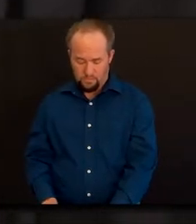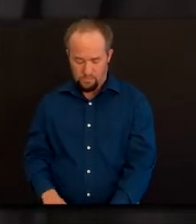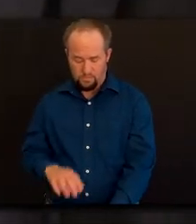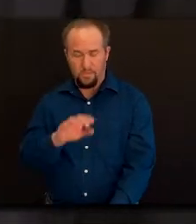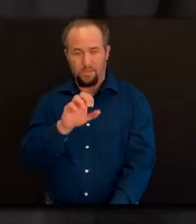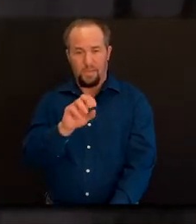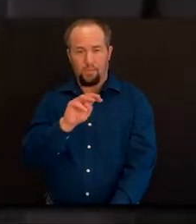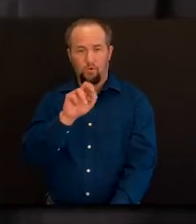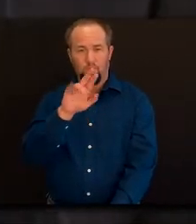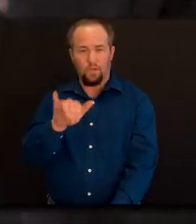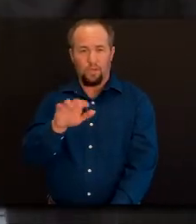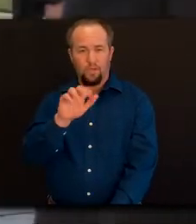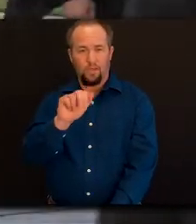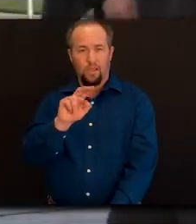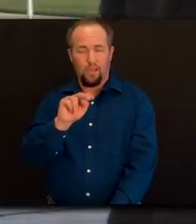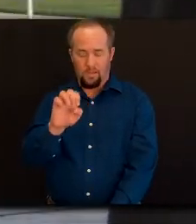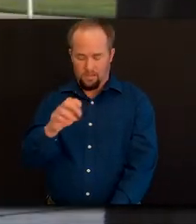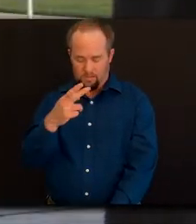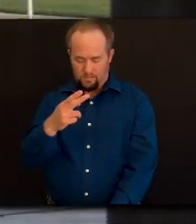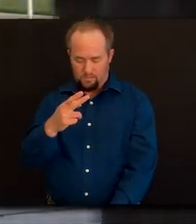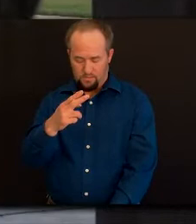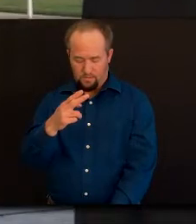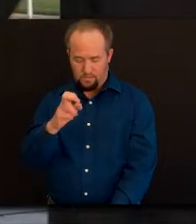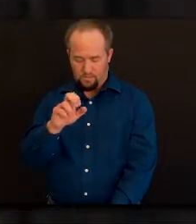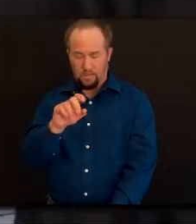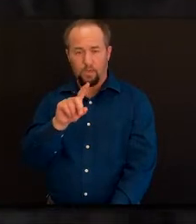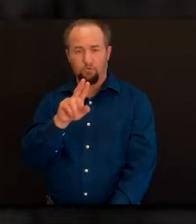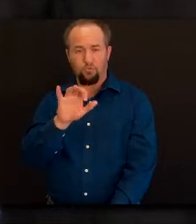Emery Ann Heydrich.